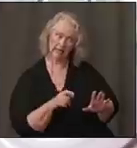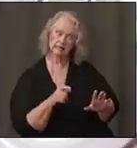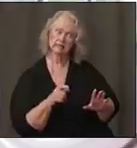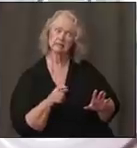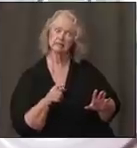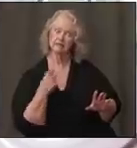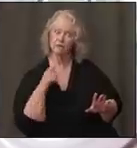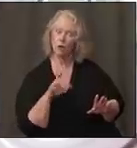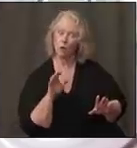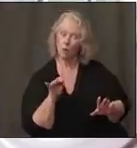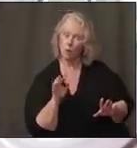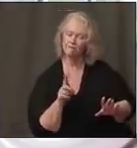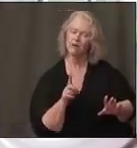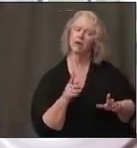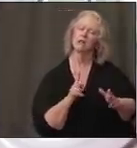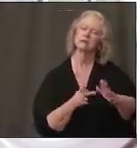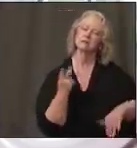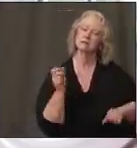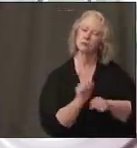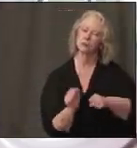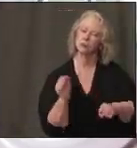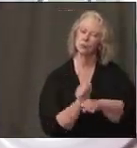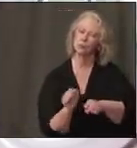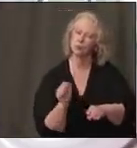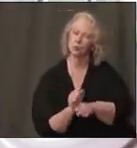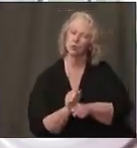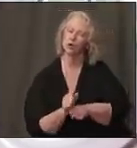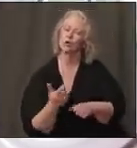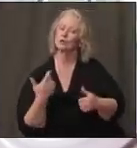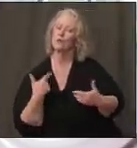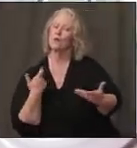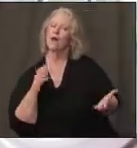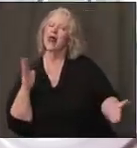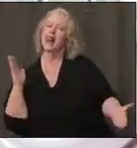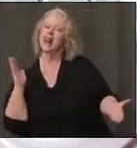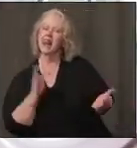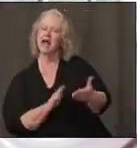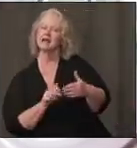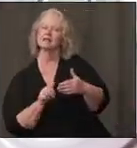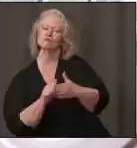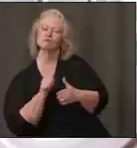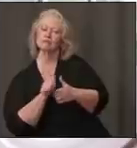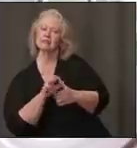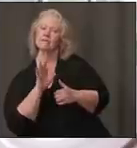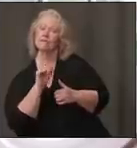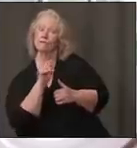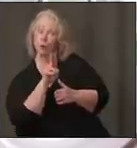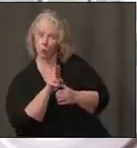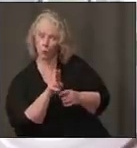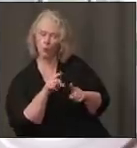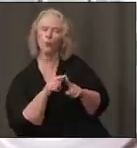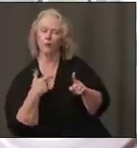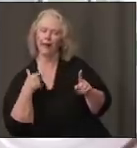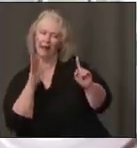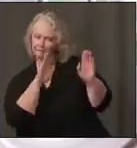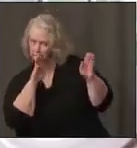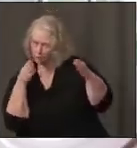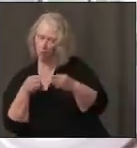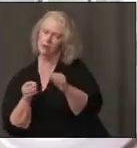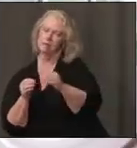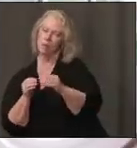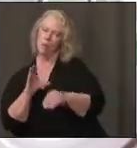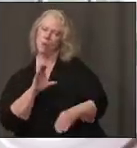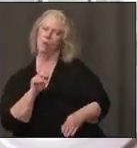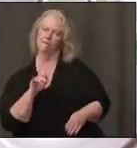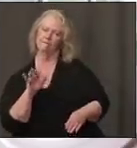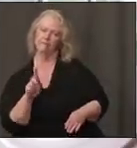the more we can do to reduce incidence of flu this fall, the more positioned we're going to be to adequately address the risk of coronavirus